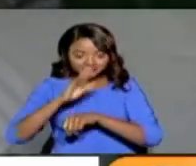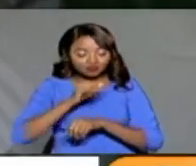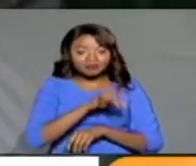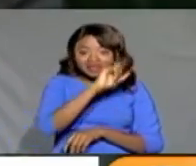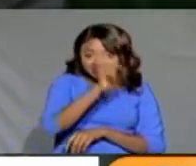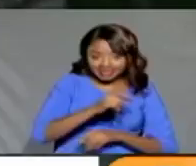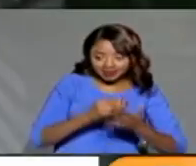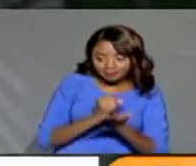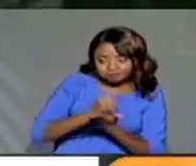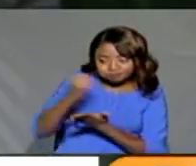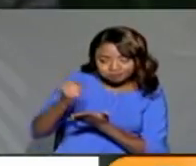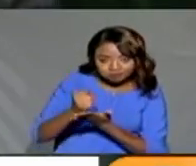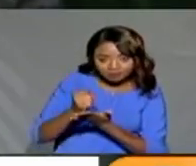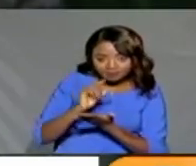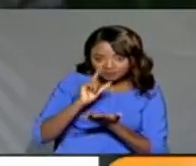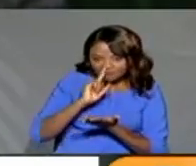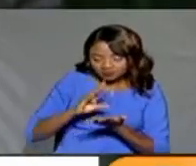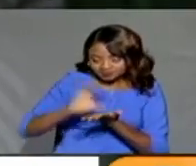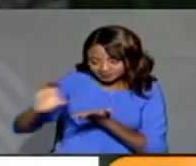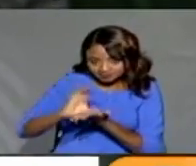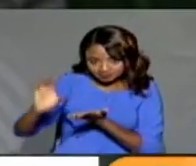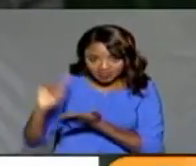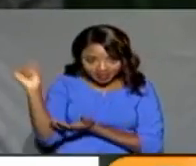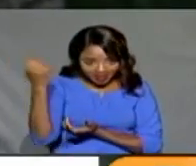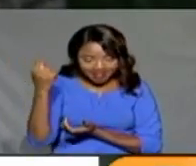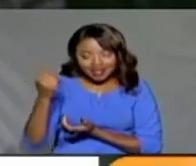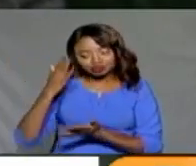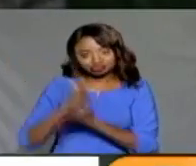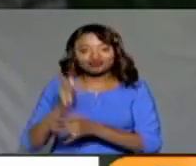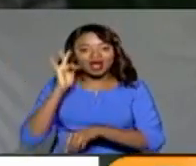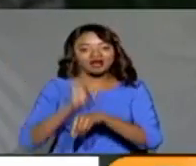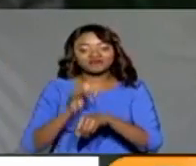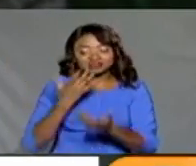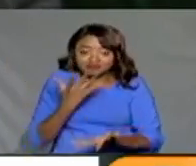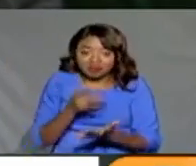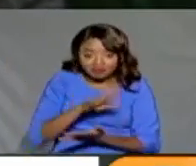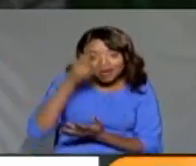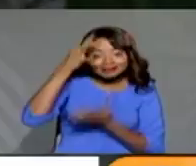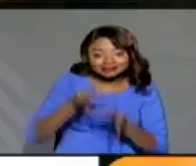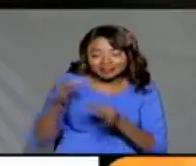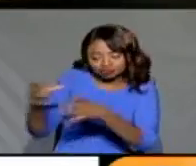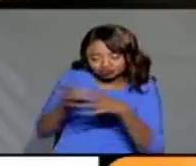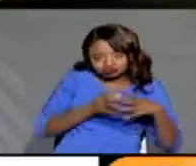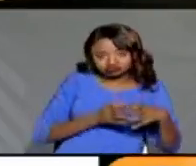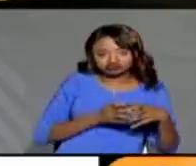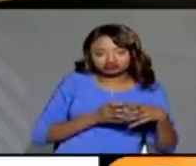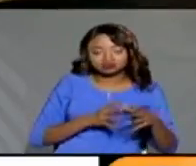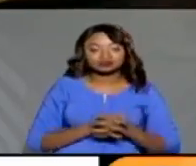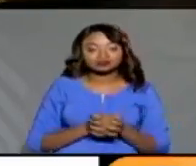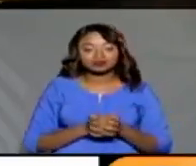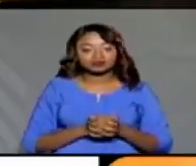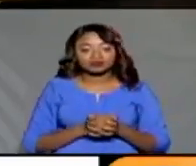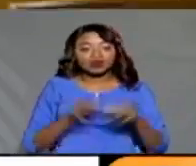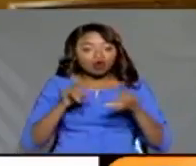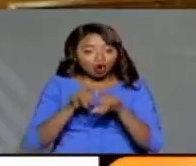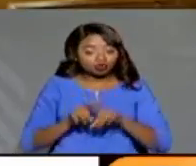other is going to impact on this on our other programs. At that time, Chelugui